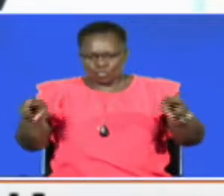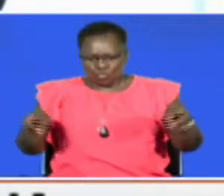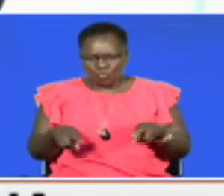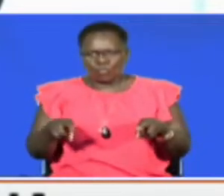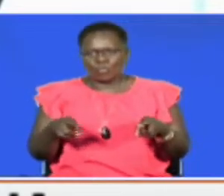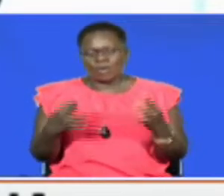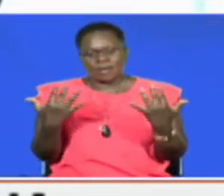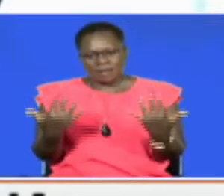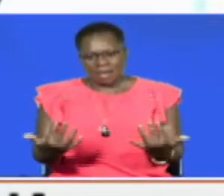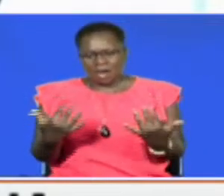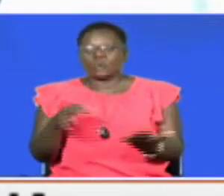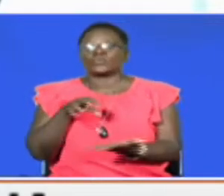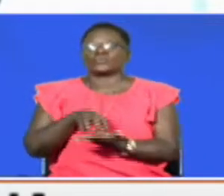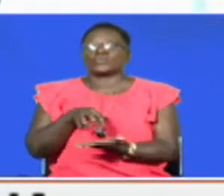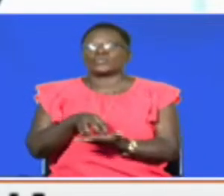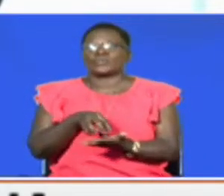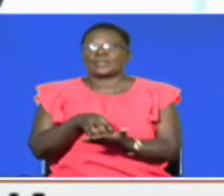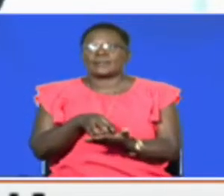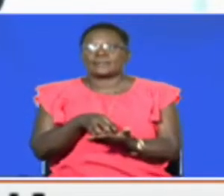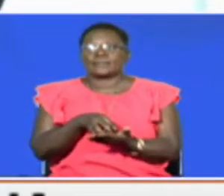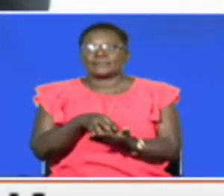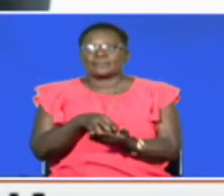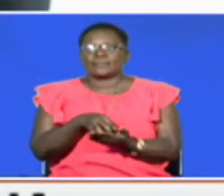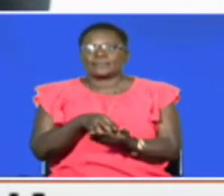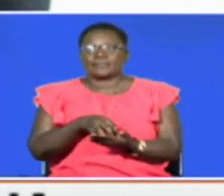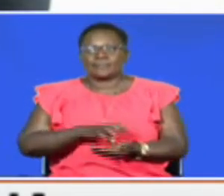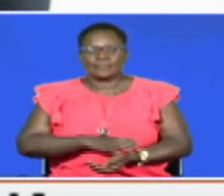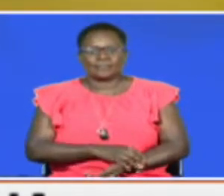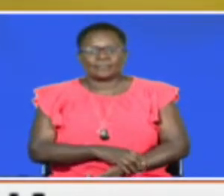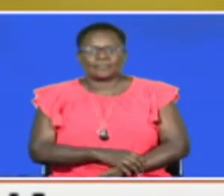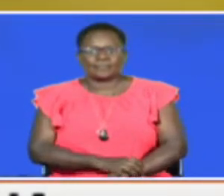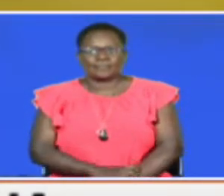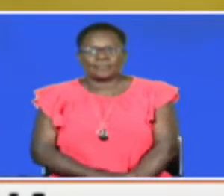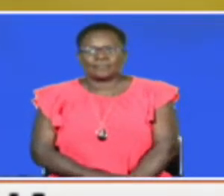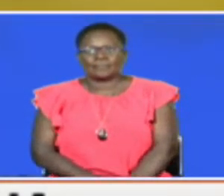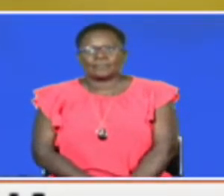is the current situation. Katika taarifa